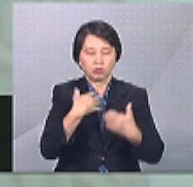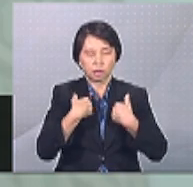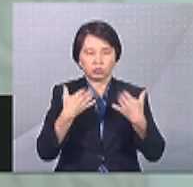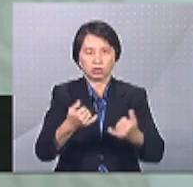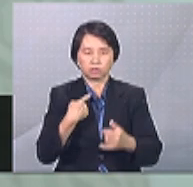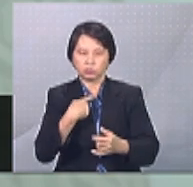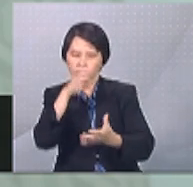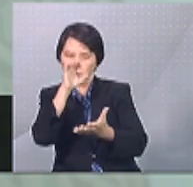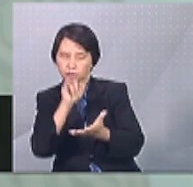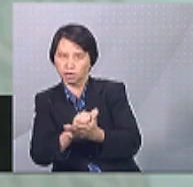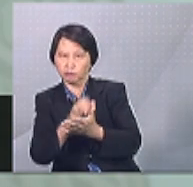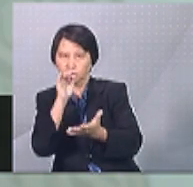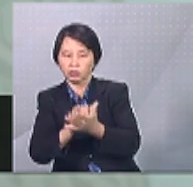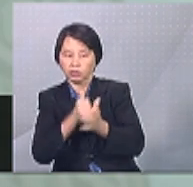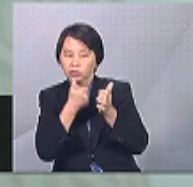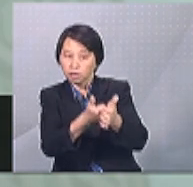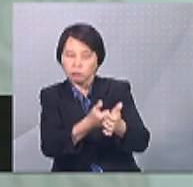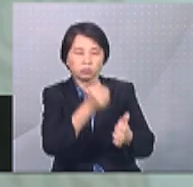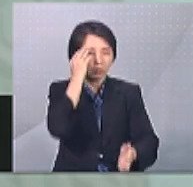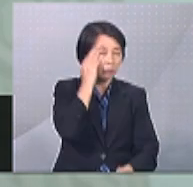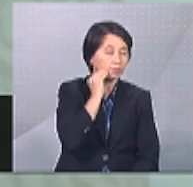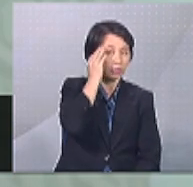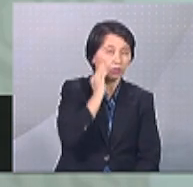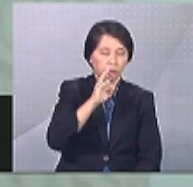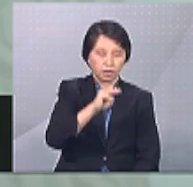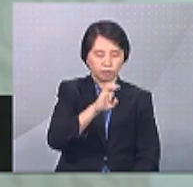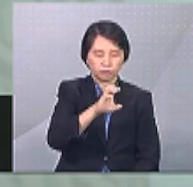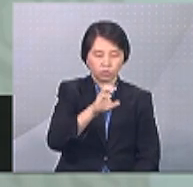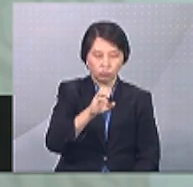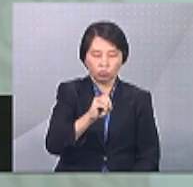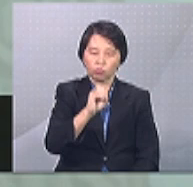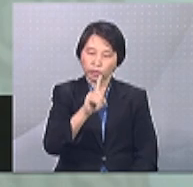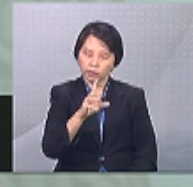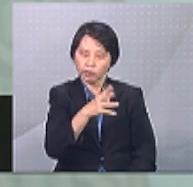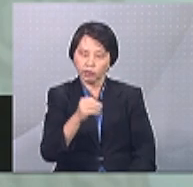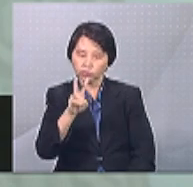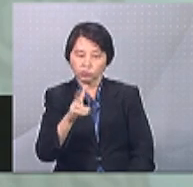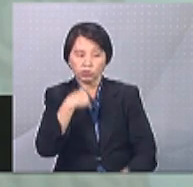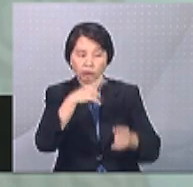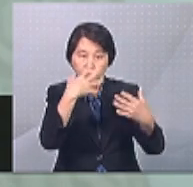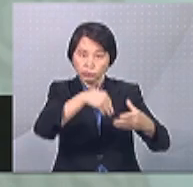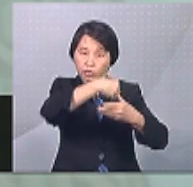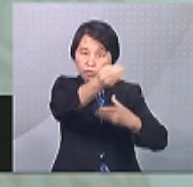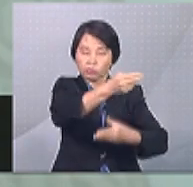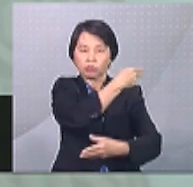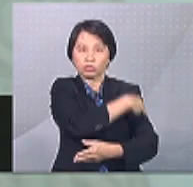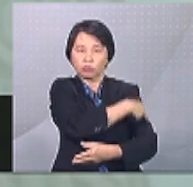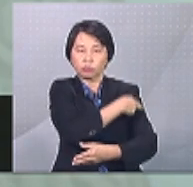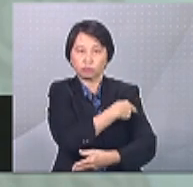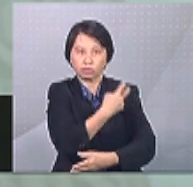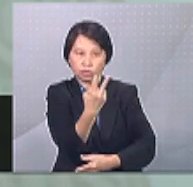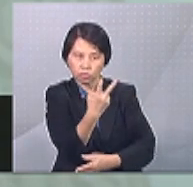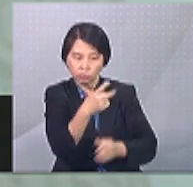confident because based on the experience from MCO 1 and 2 and those who have been discharged, is the two